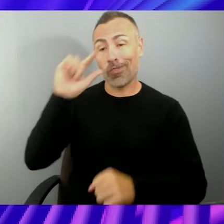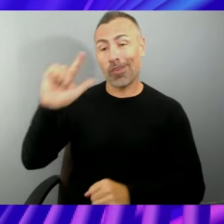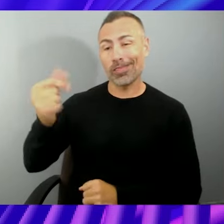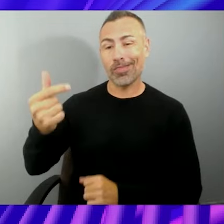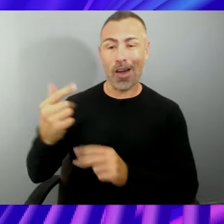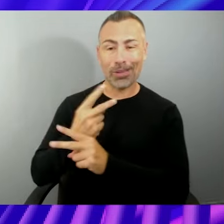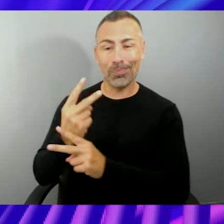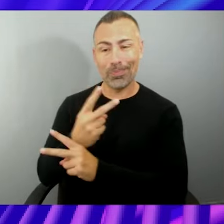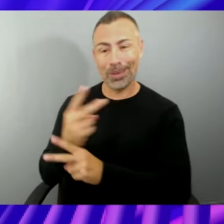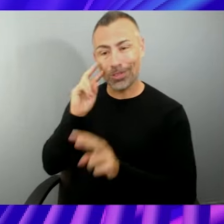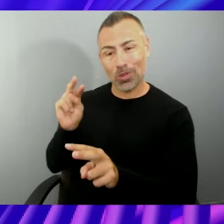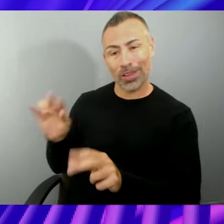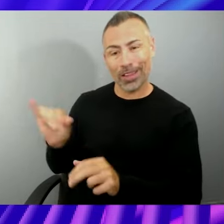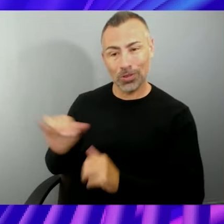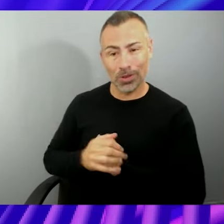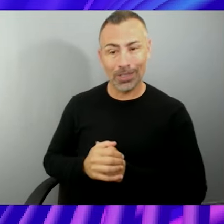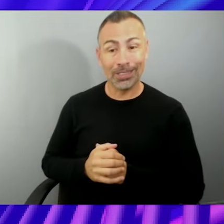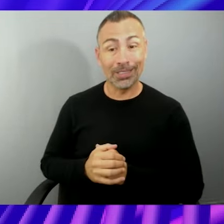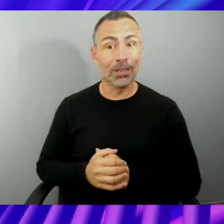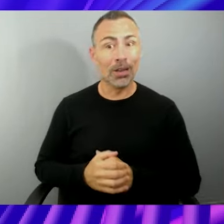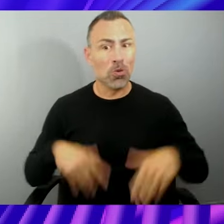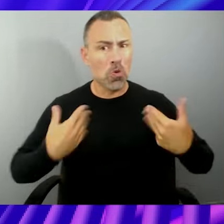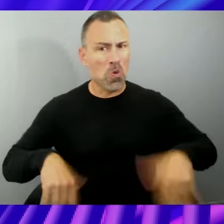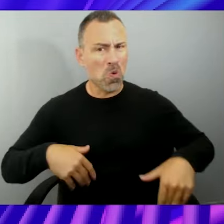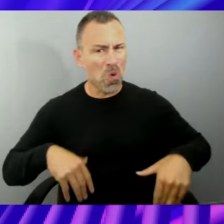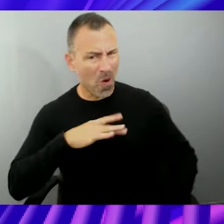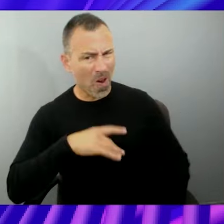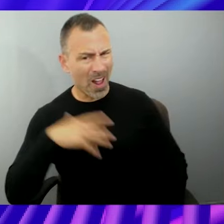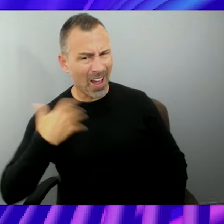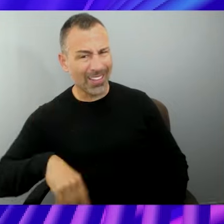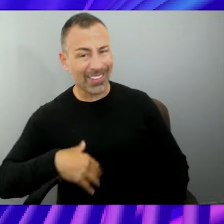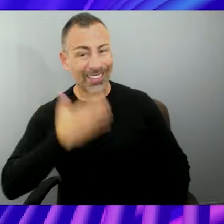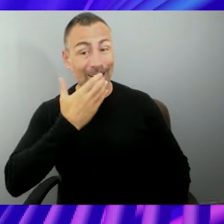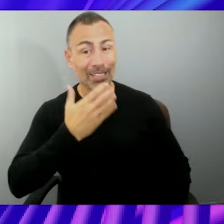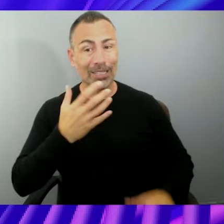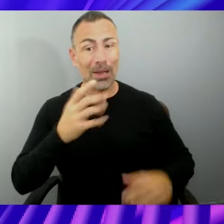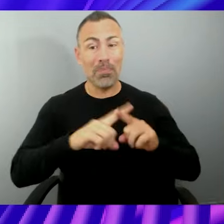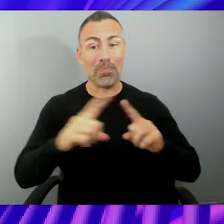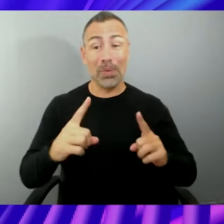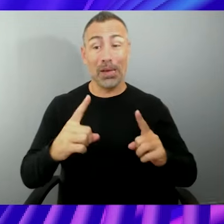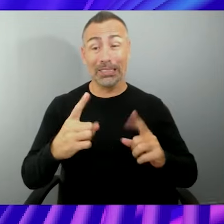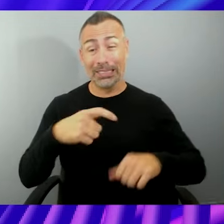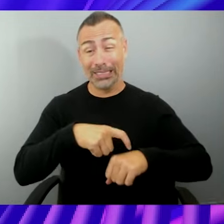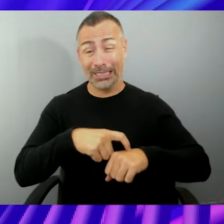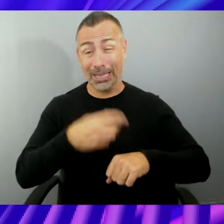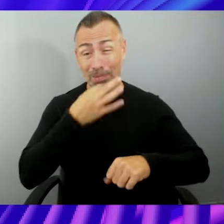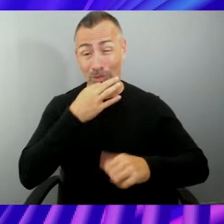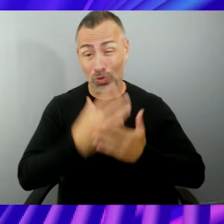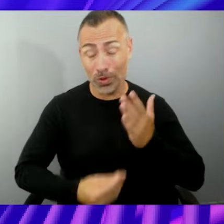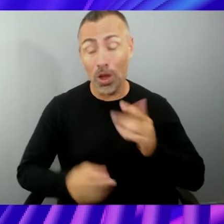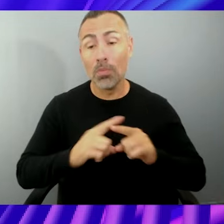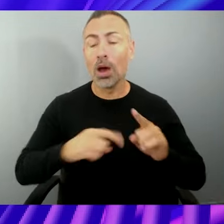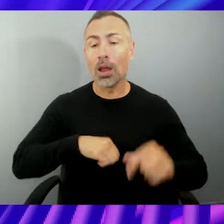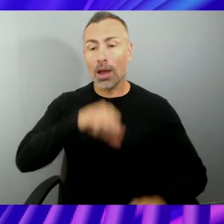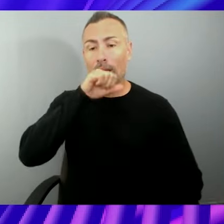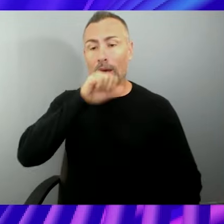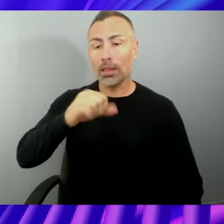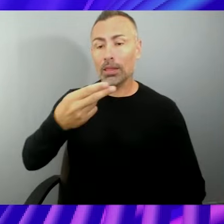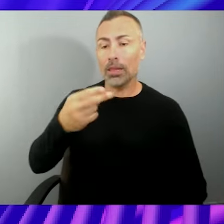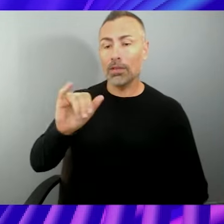awesome. And I love, unfortunately, we're getting close to time here, but I love the hybrid architecture and then also the